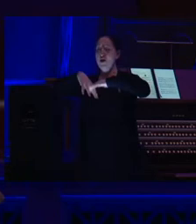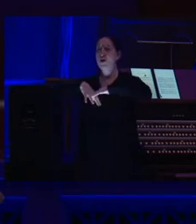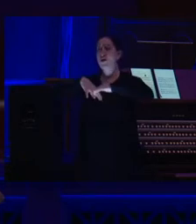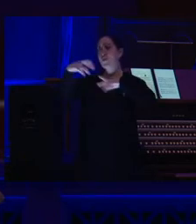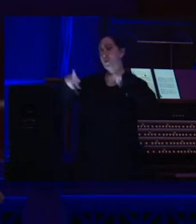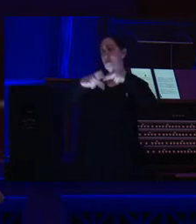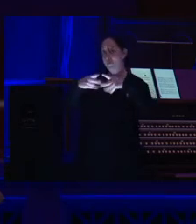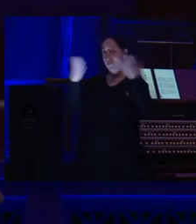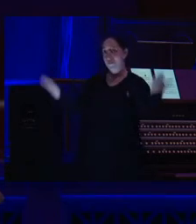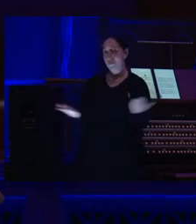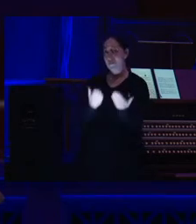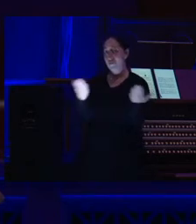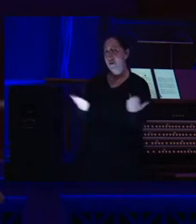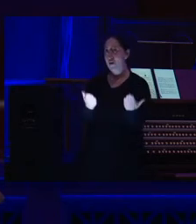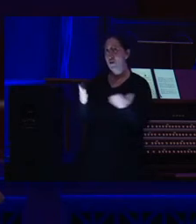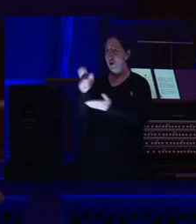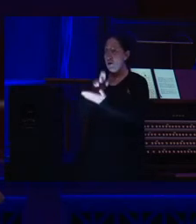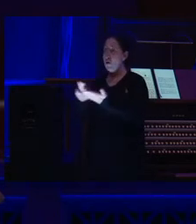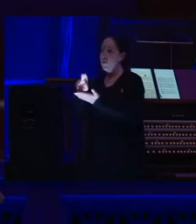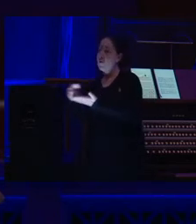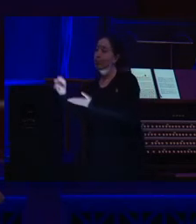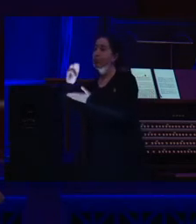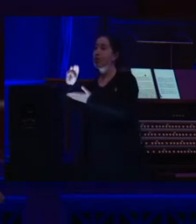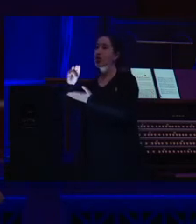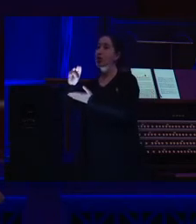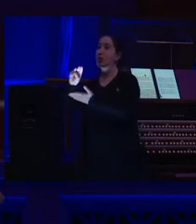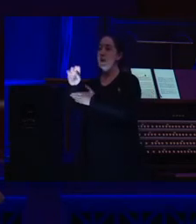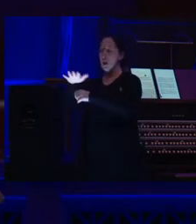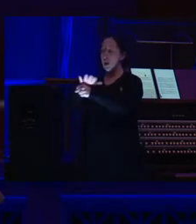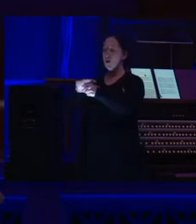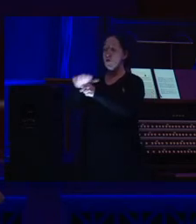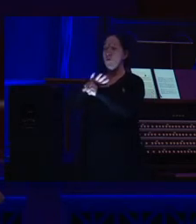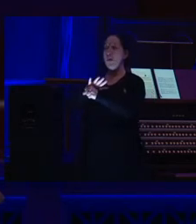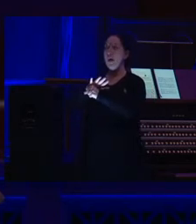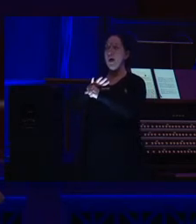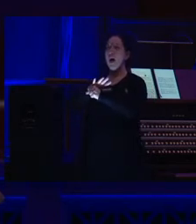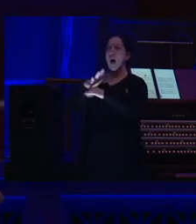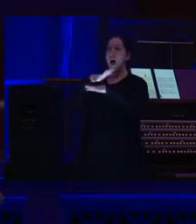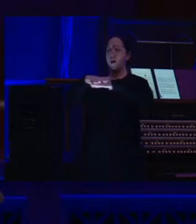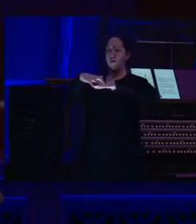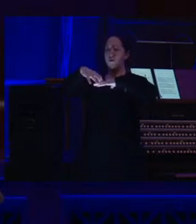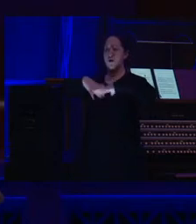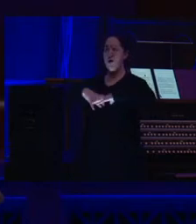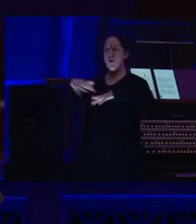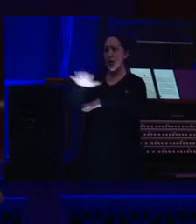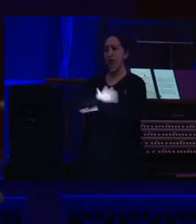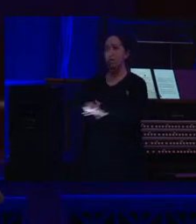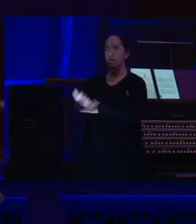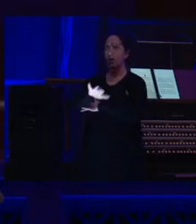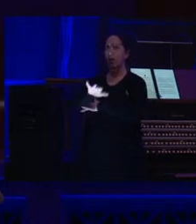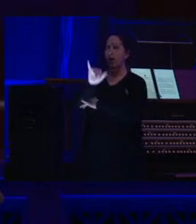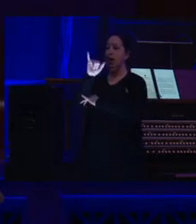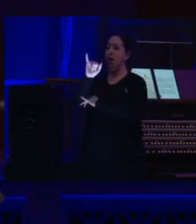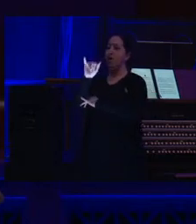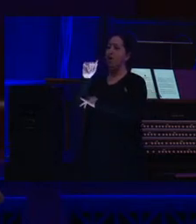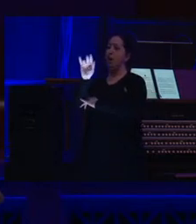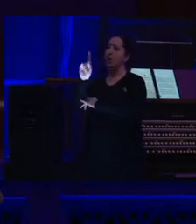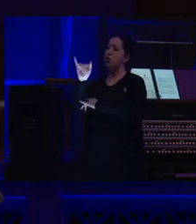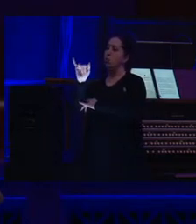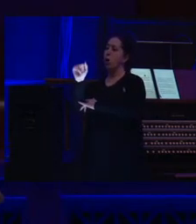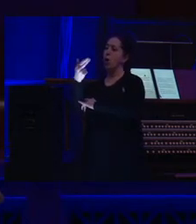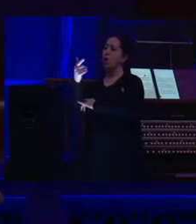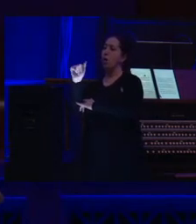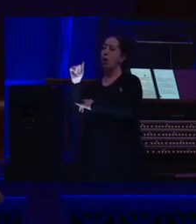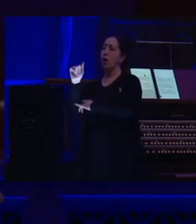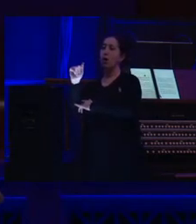area. The University of Michigan is located on the traditional territory of the Anishinaabe people.